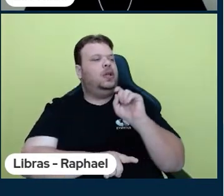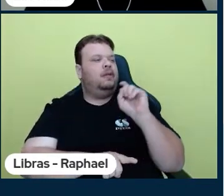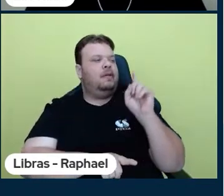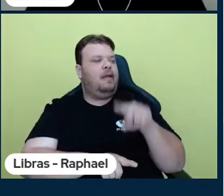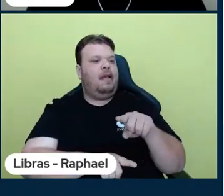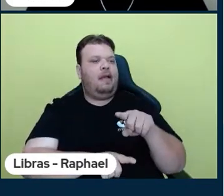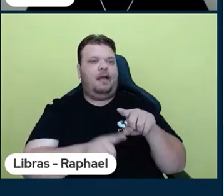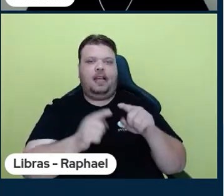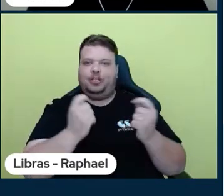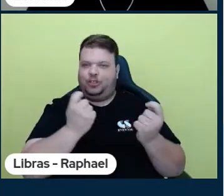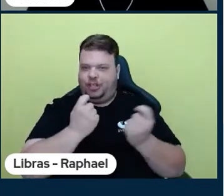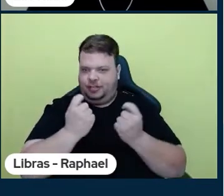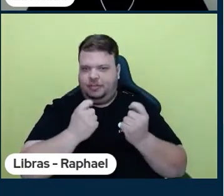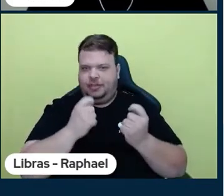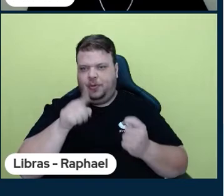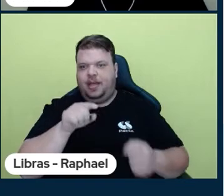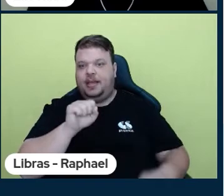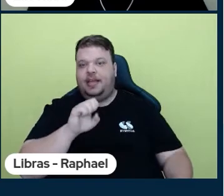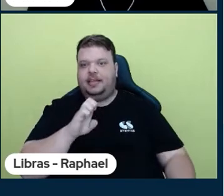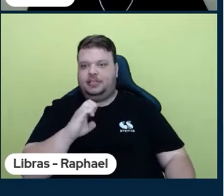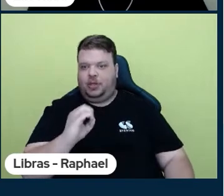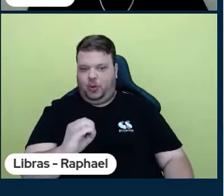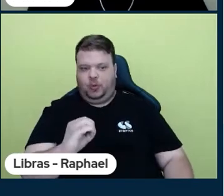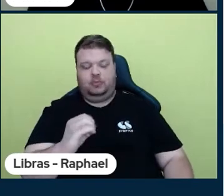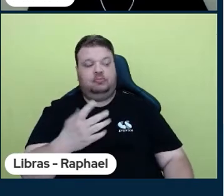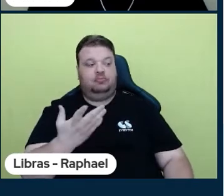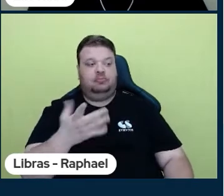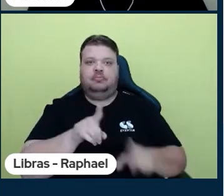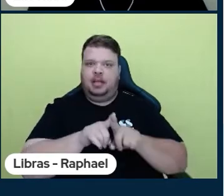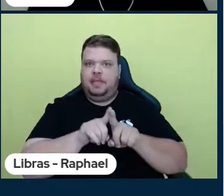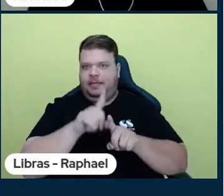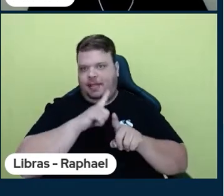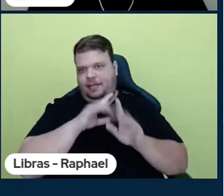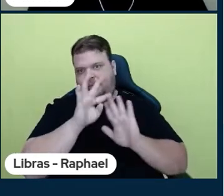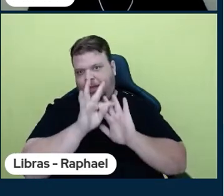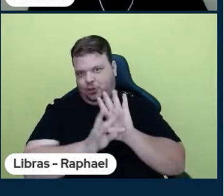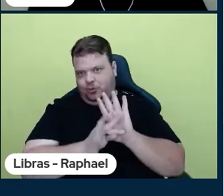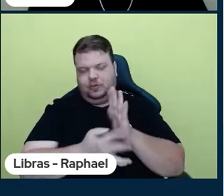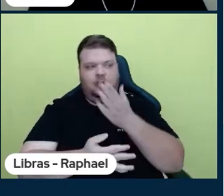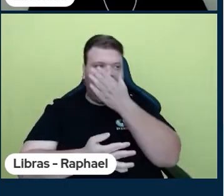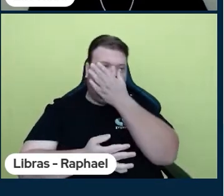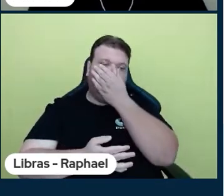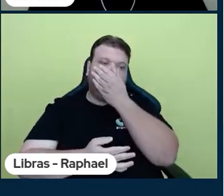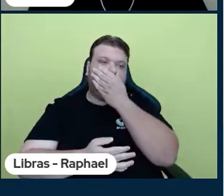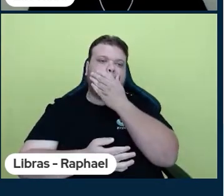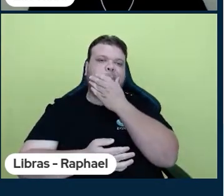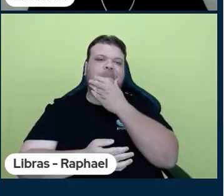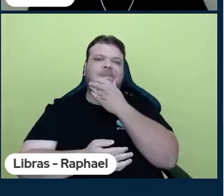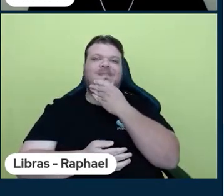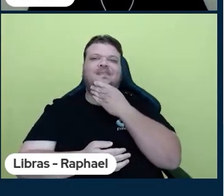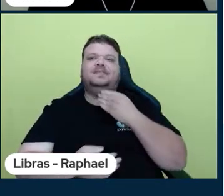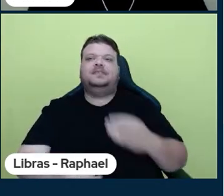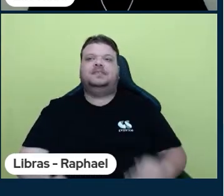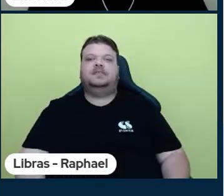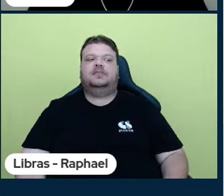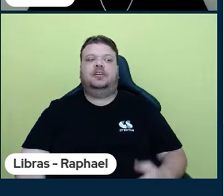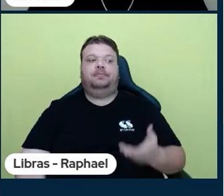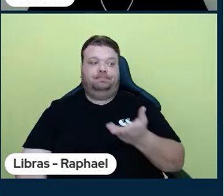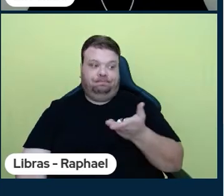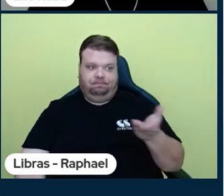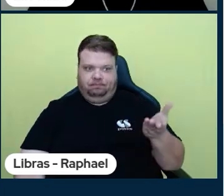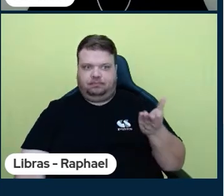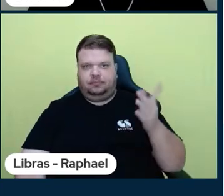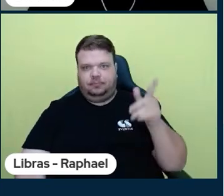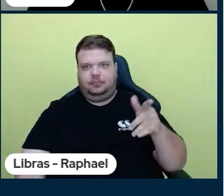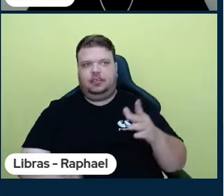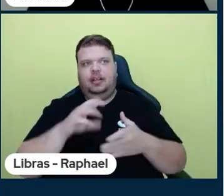the text tag. So this is another type of structured data, also JSON LD format that can be attached